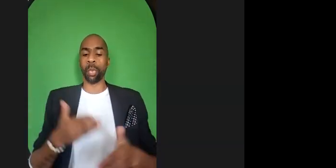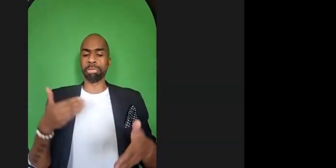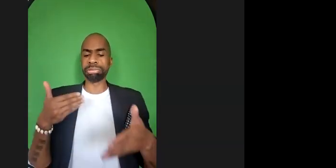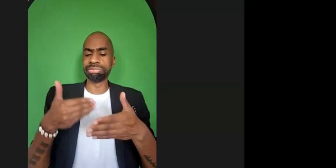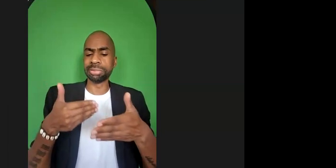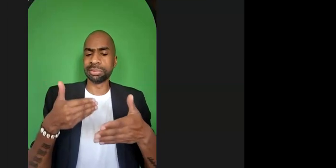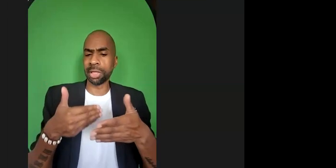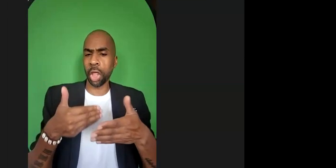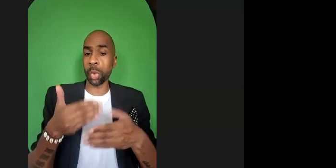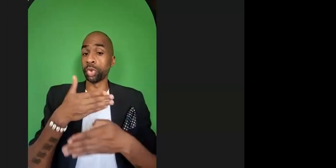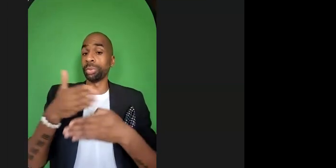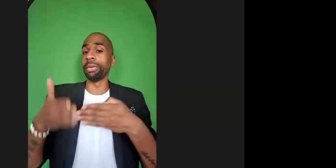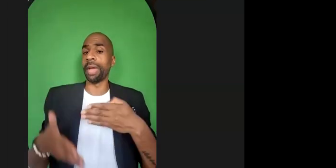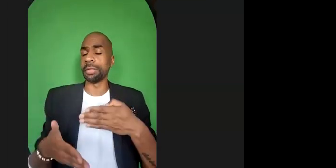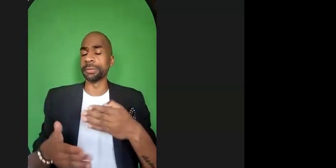obviously,